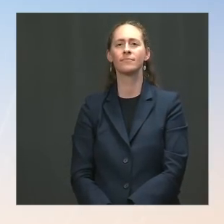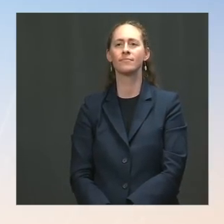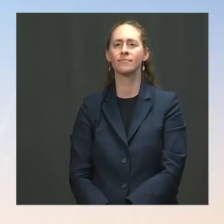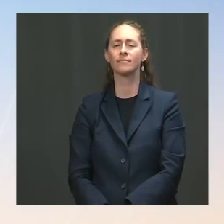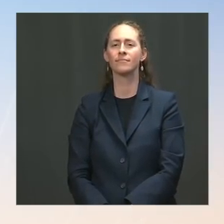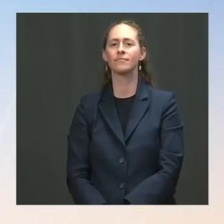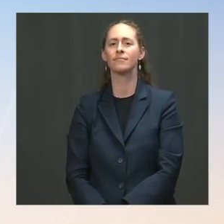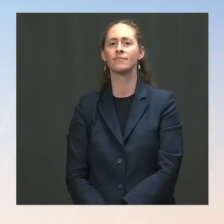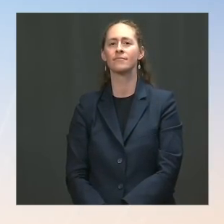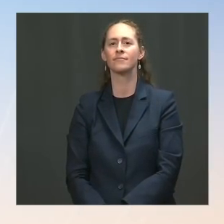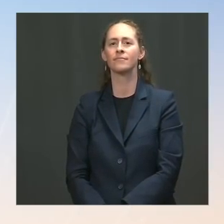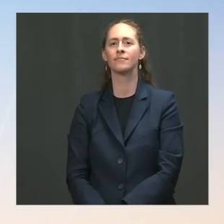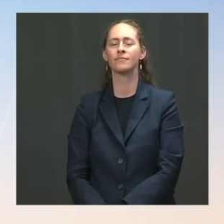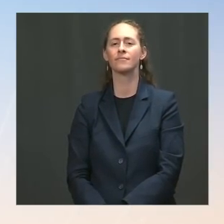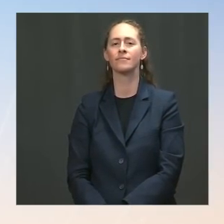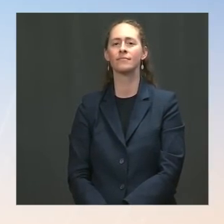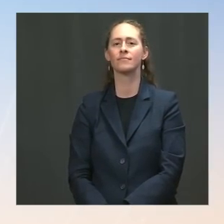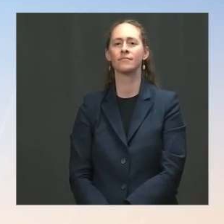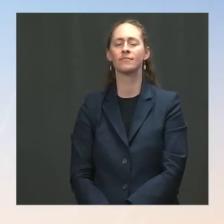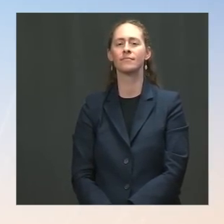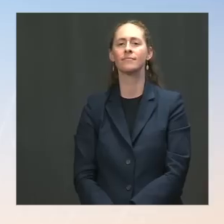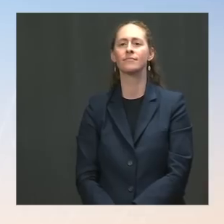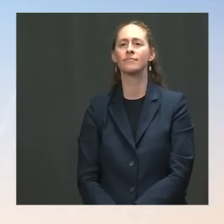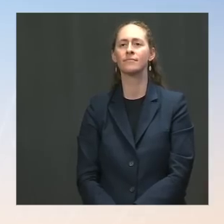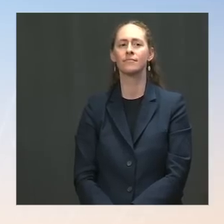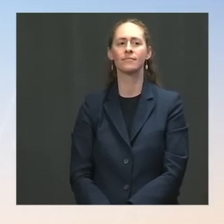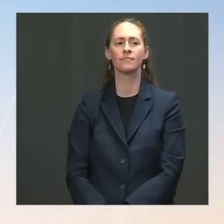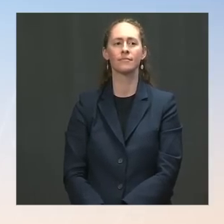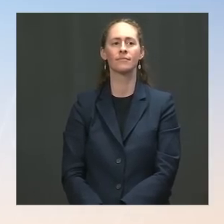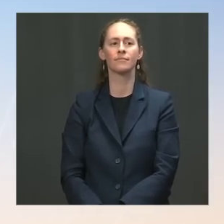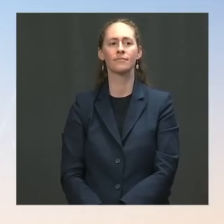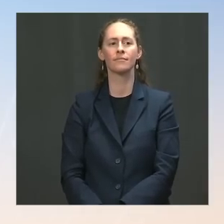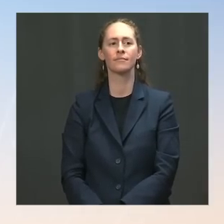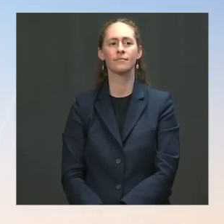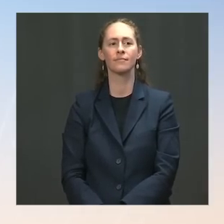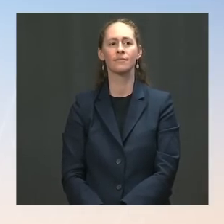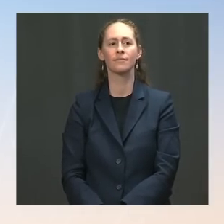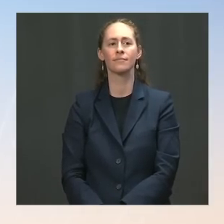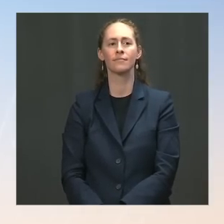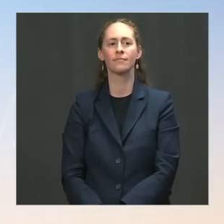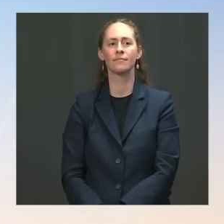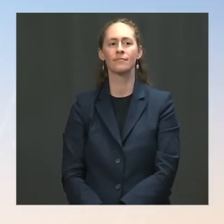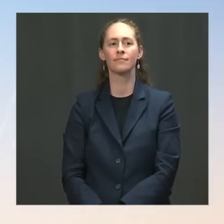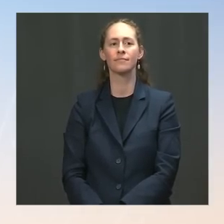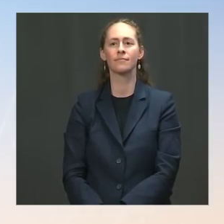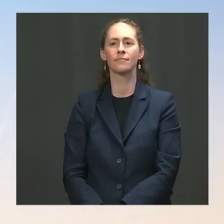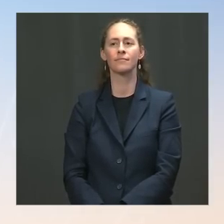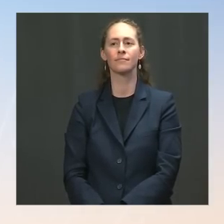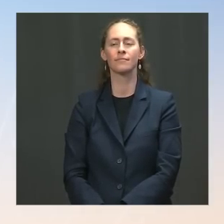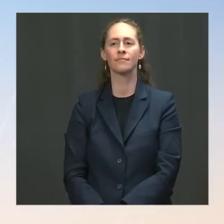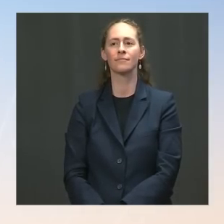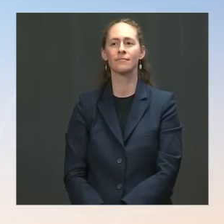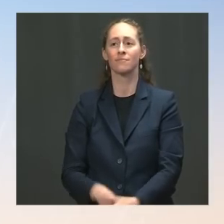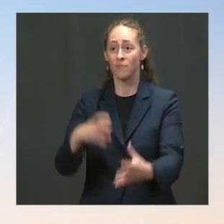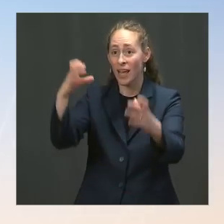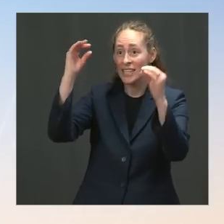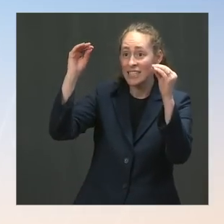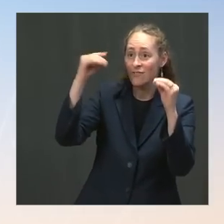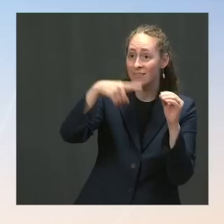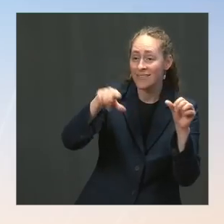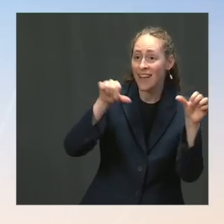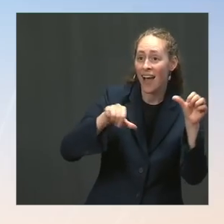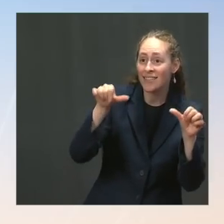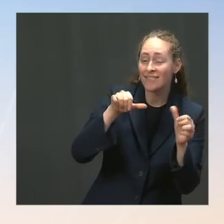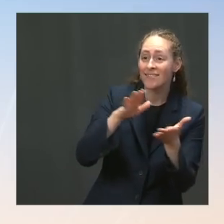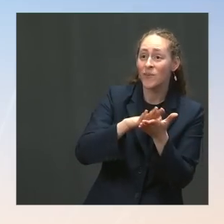right. Get my mask on here. Would you like to teach more science in school, Mr. Secretary? Want to get in school safely? We could talk about the discussions there.